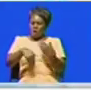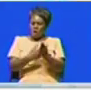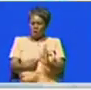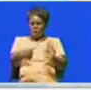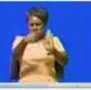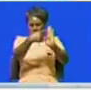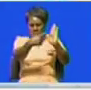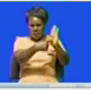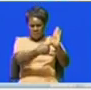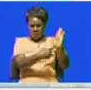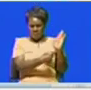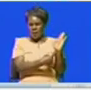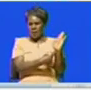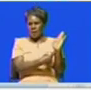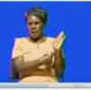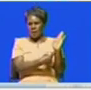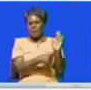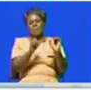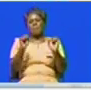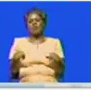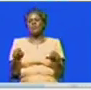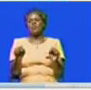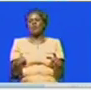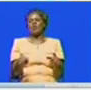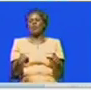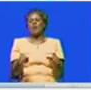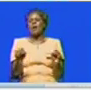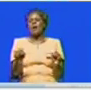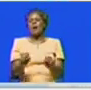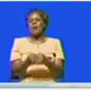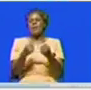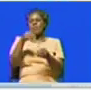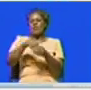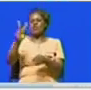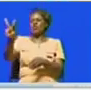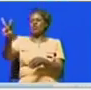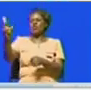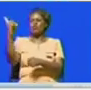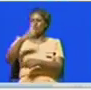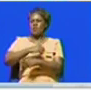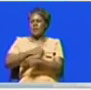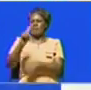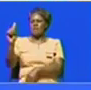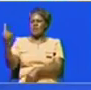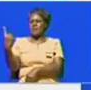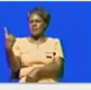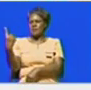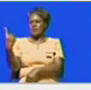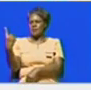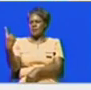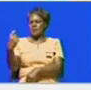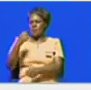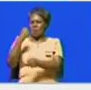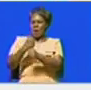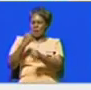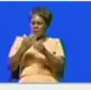out as the irreducible minimum are possible to be done even within 2 days. First of all, the staff